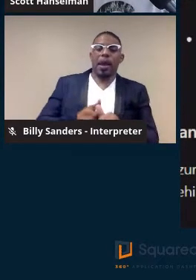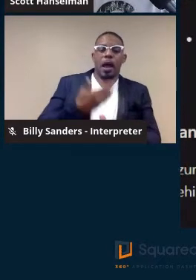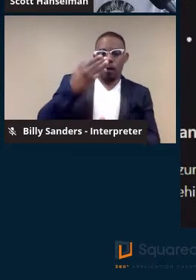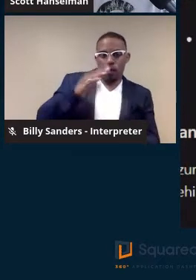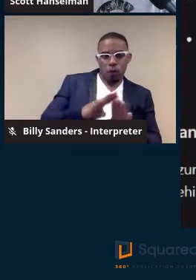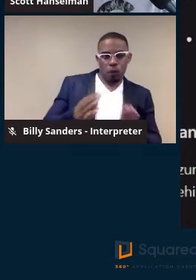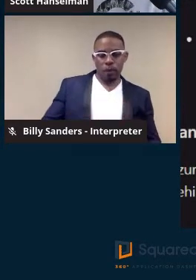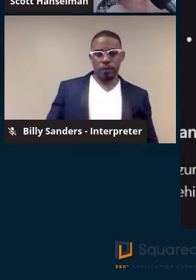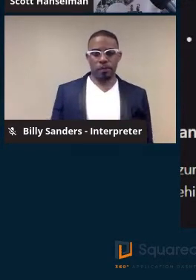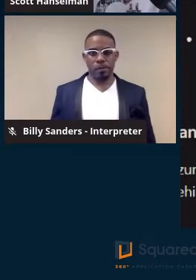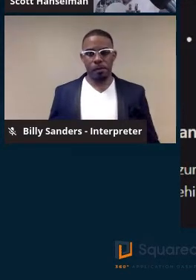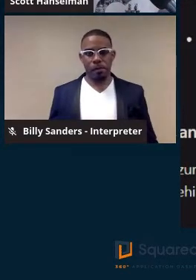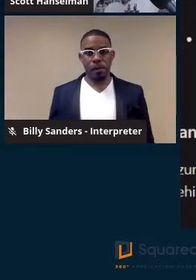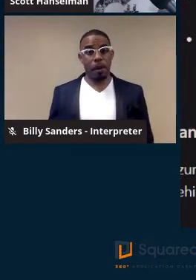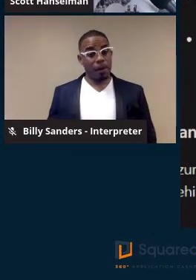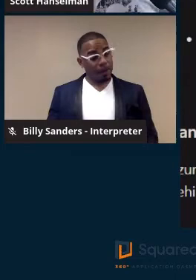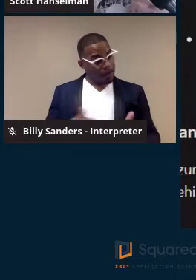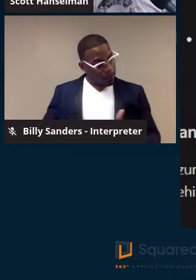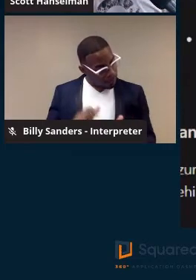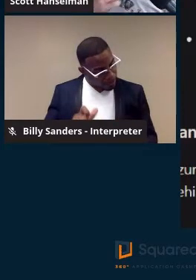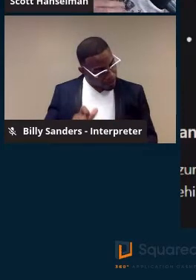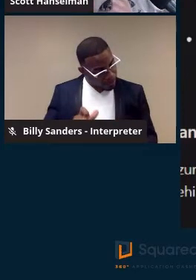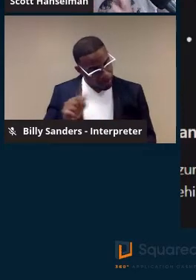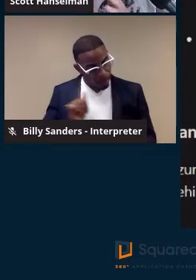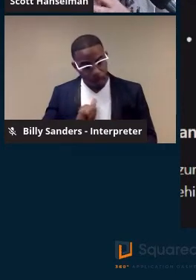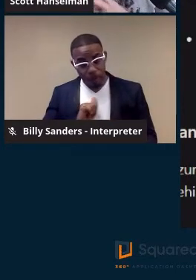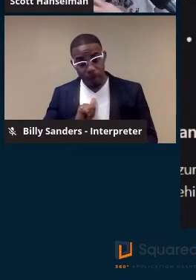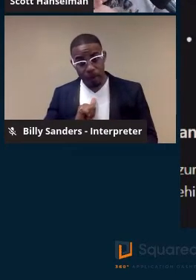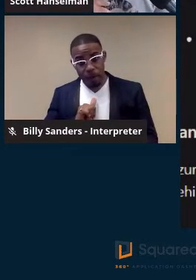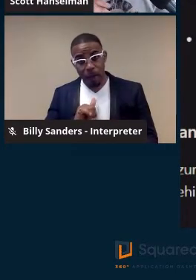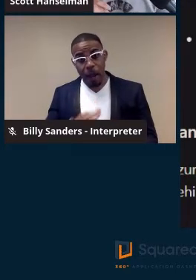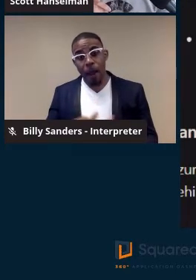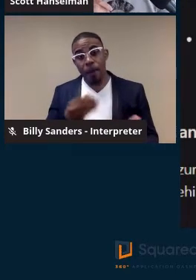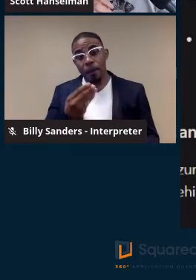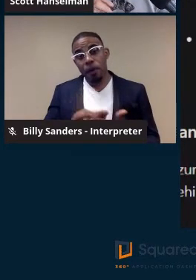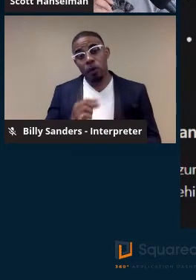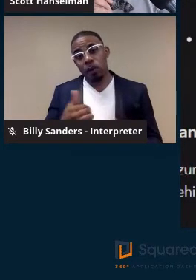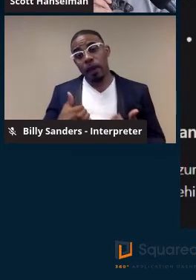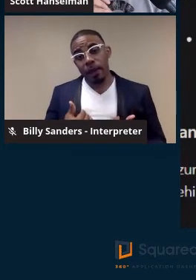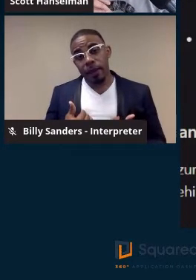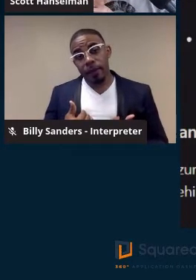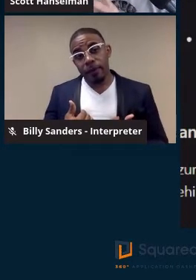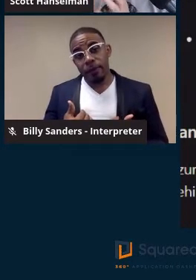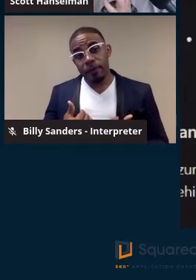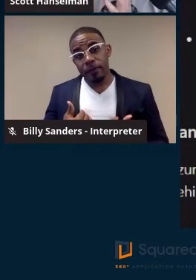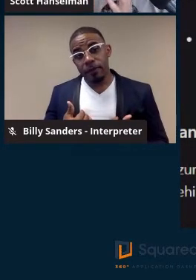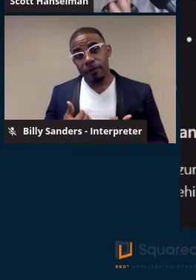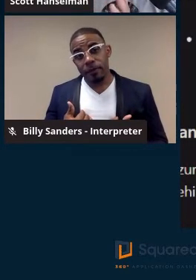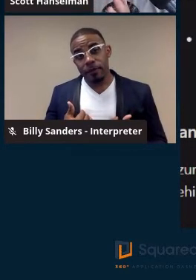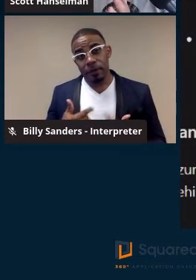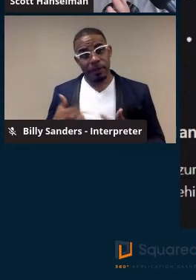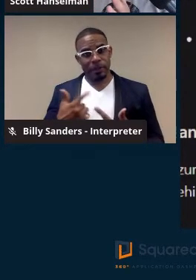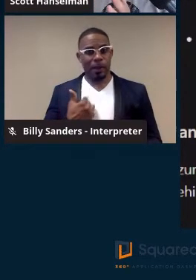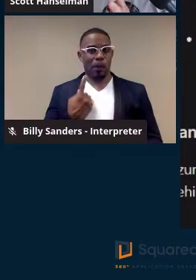Door. But again, we have to ask ourselves, how much money do we have? Since I'm one person running